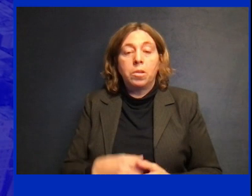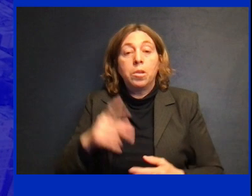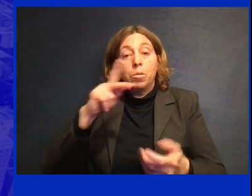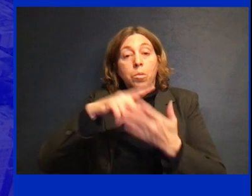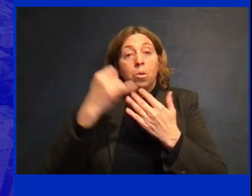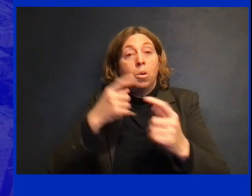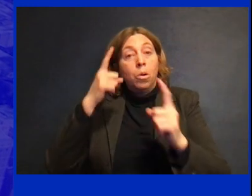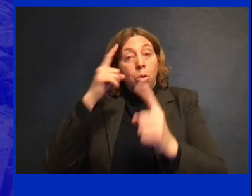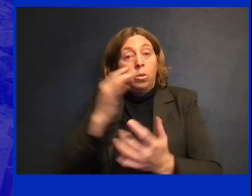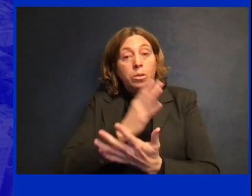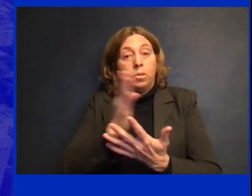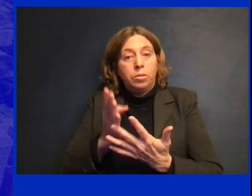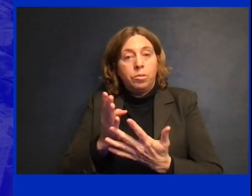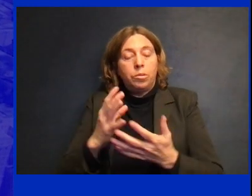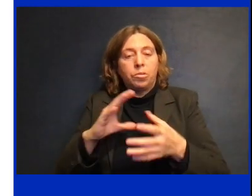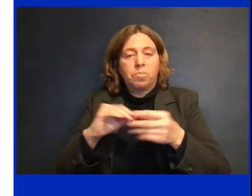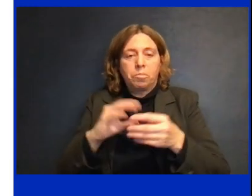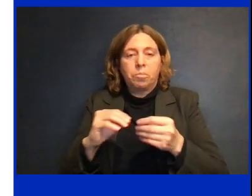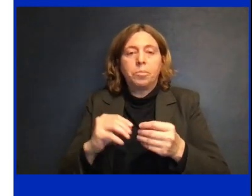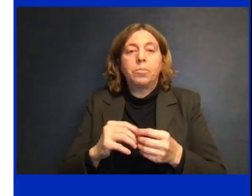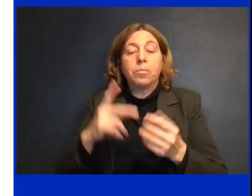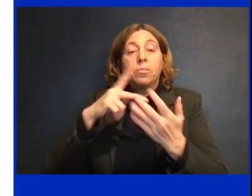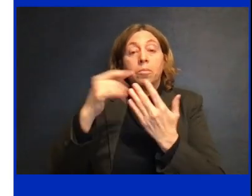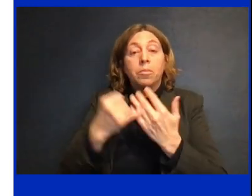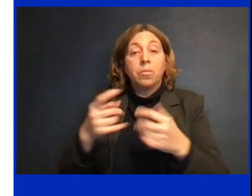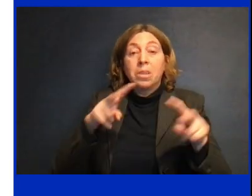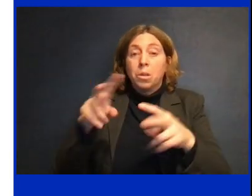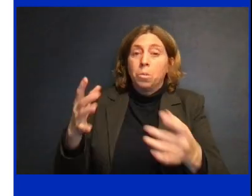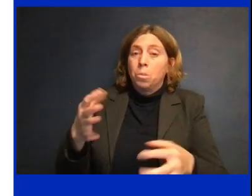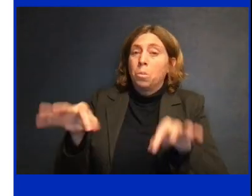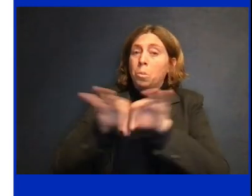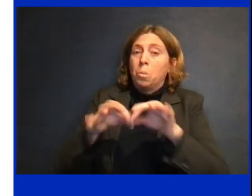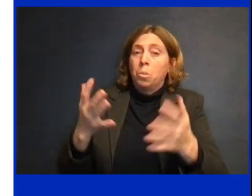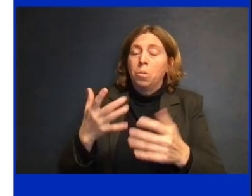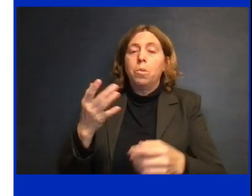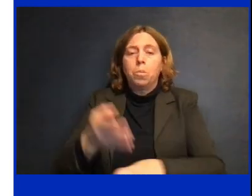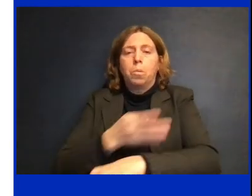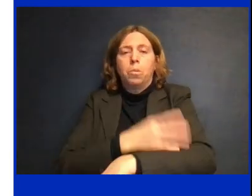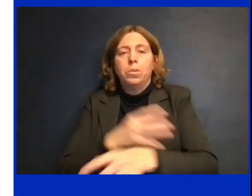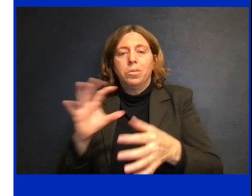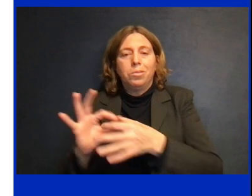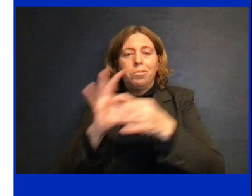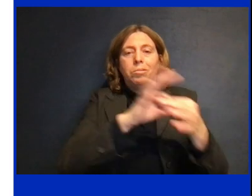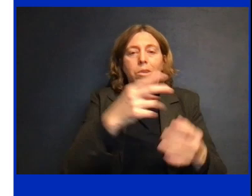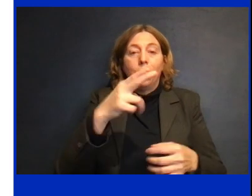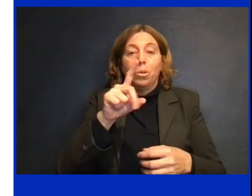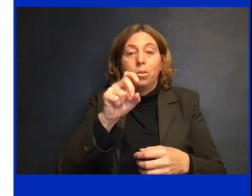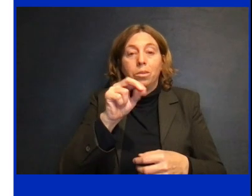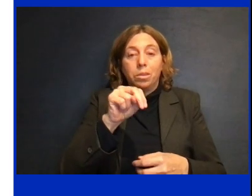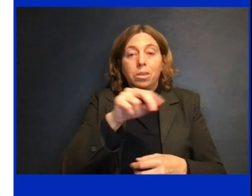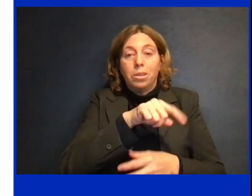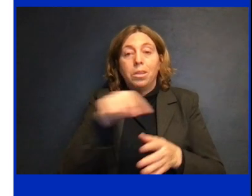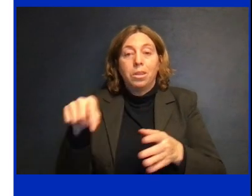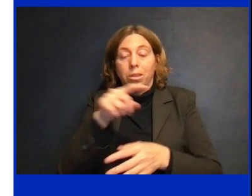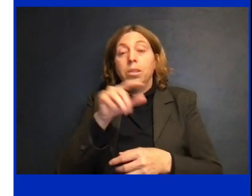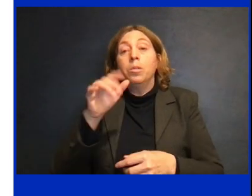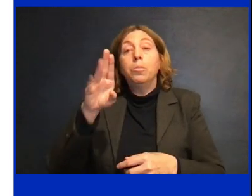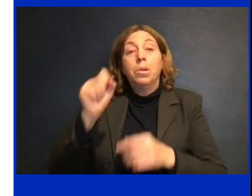Project Goals. The project seeks to improve Trans-Hudson bus